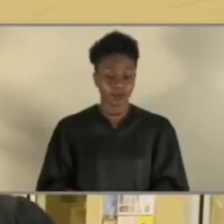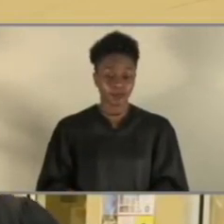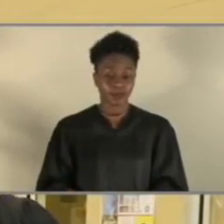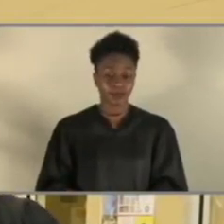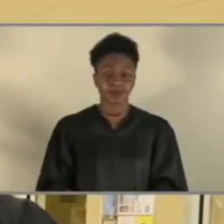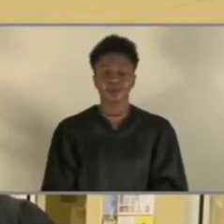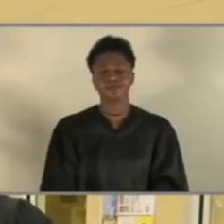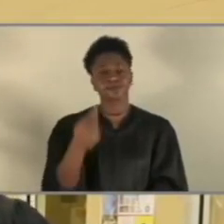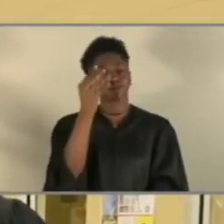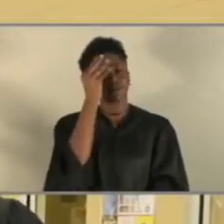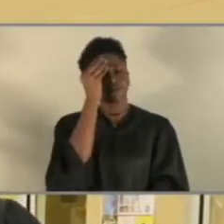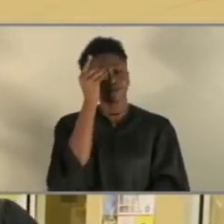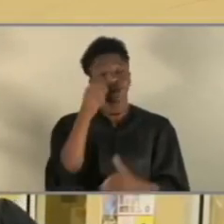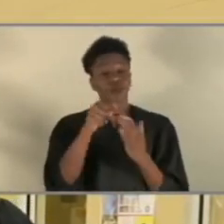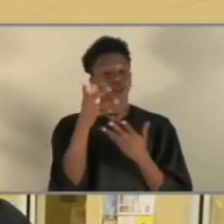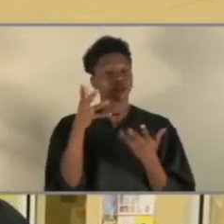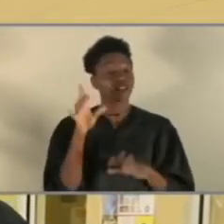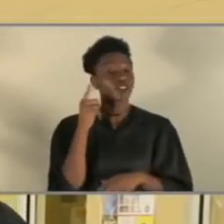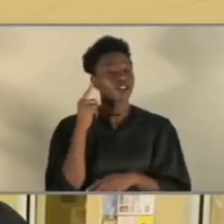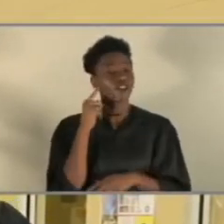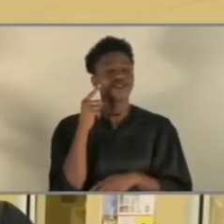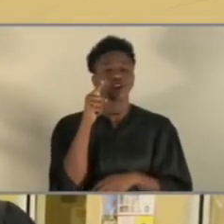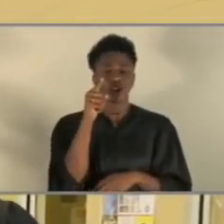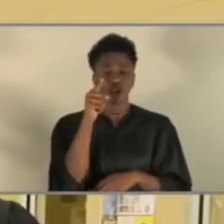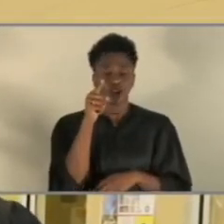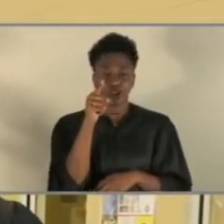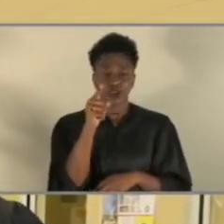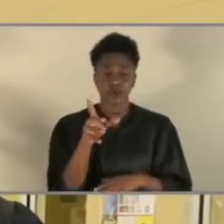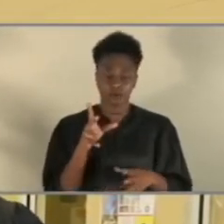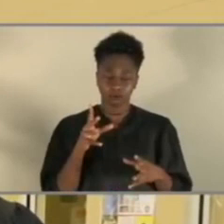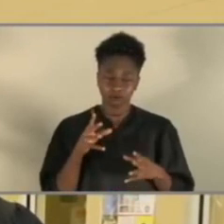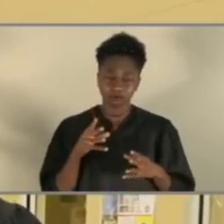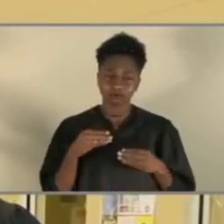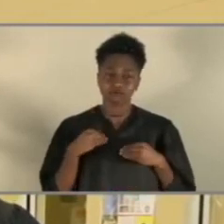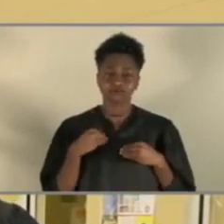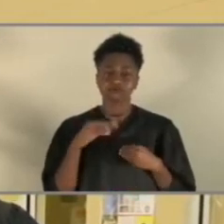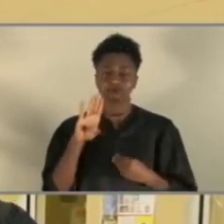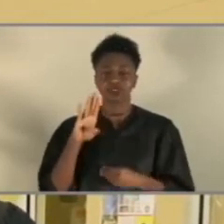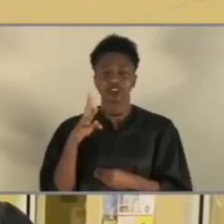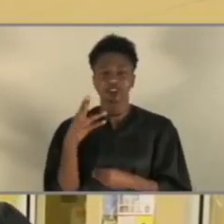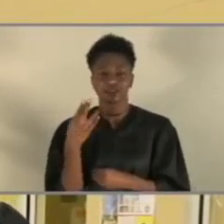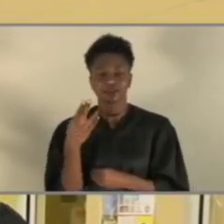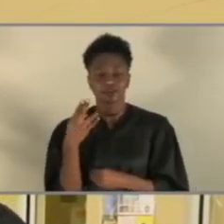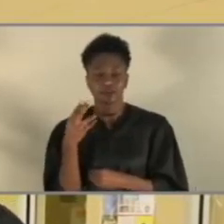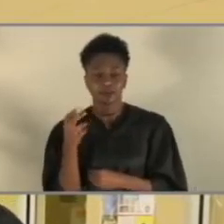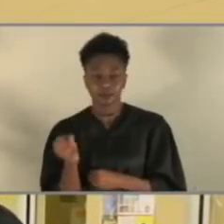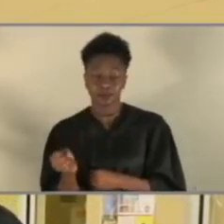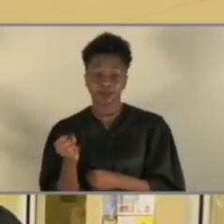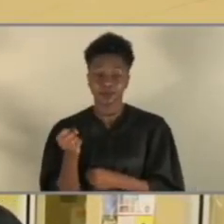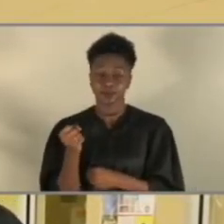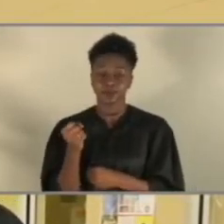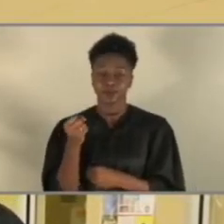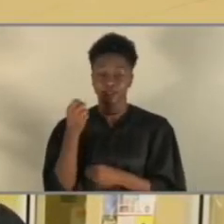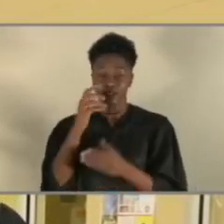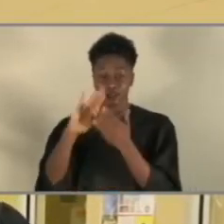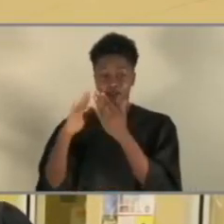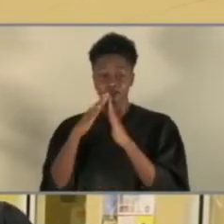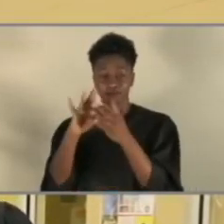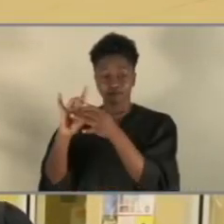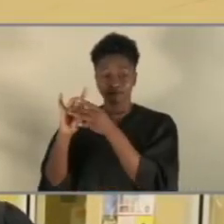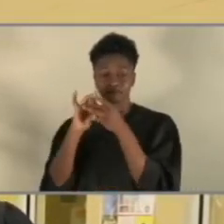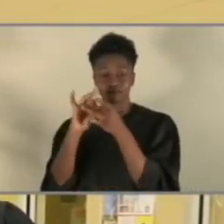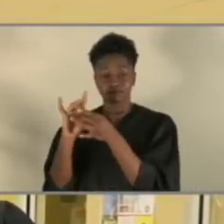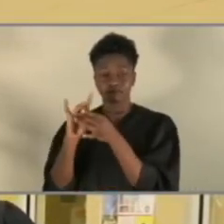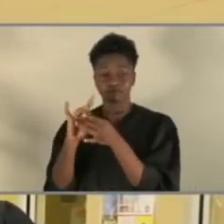considering what you have just heard, do you take covenant with the members of the Beach Kyler Bulldogs United for Community and Schools?